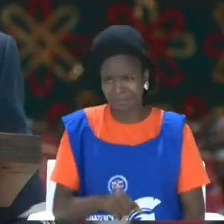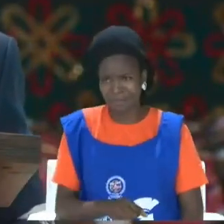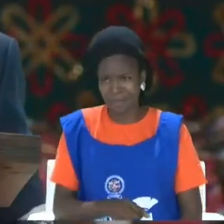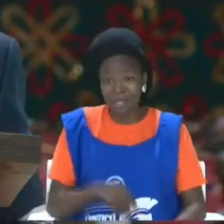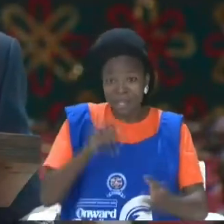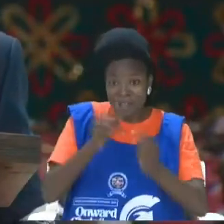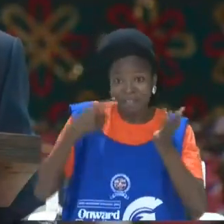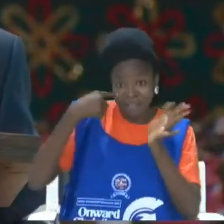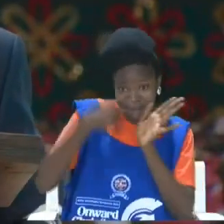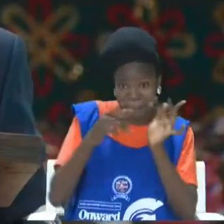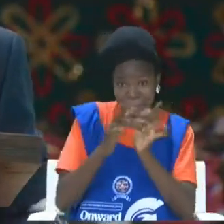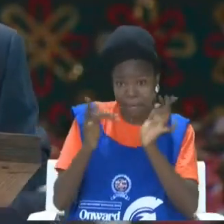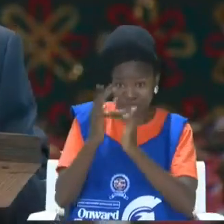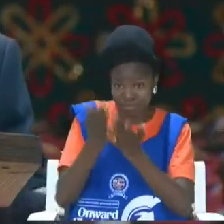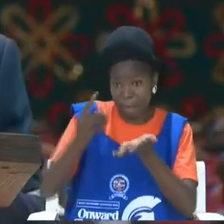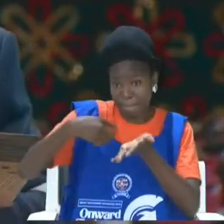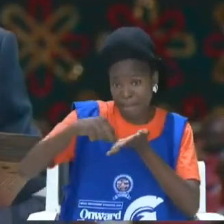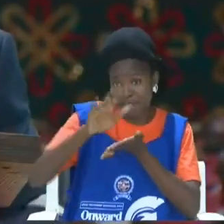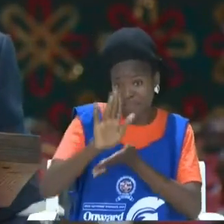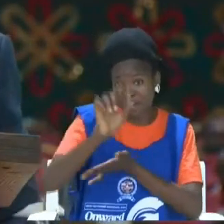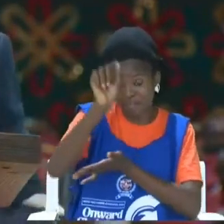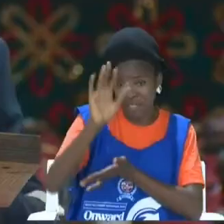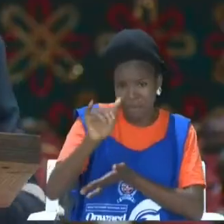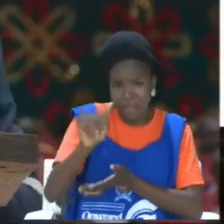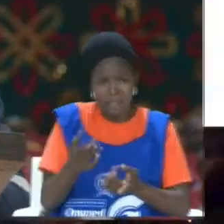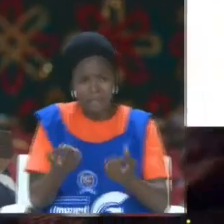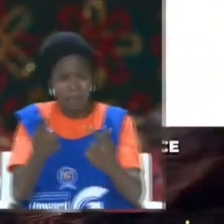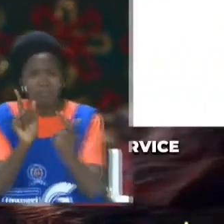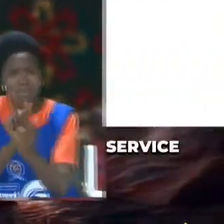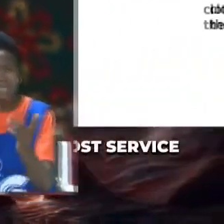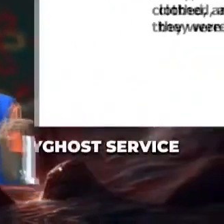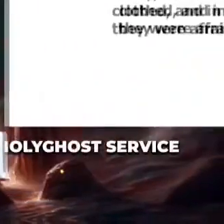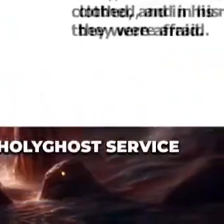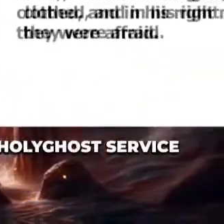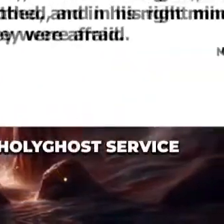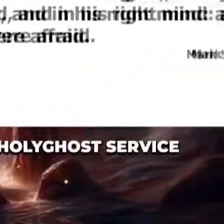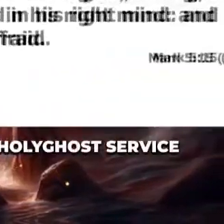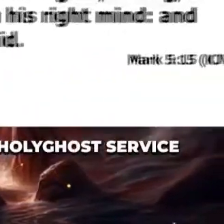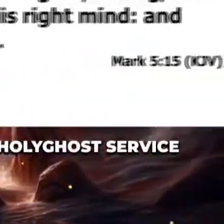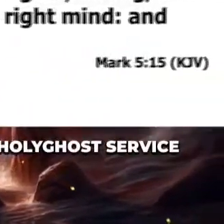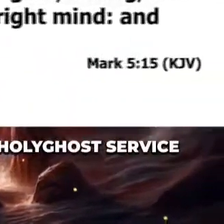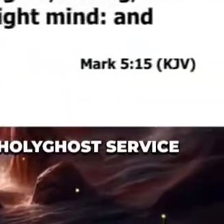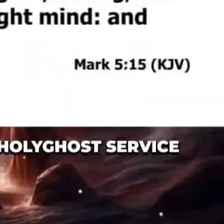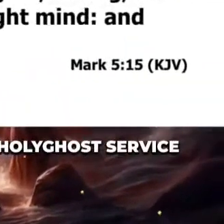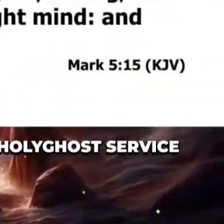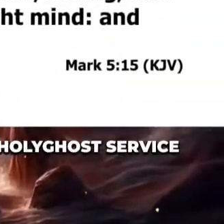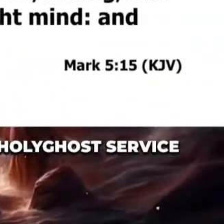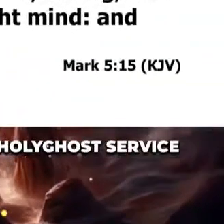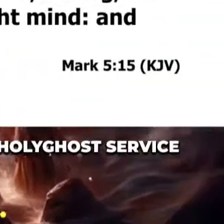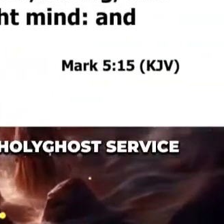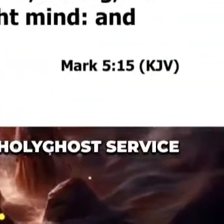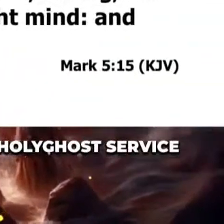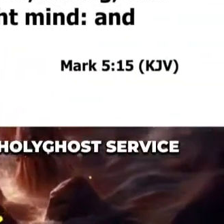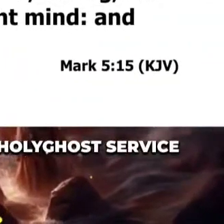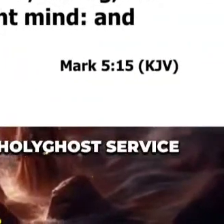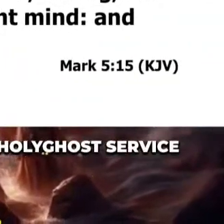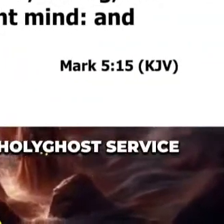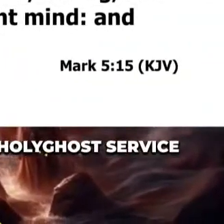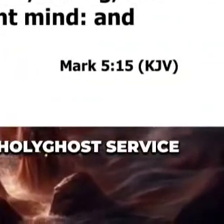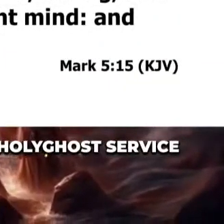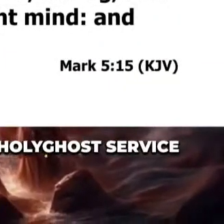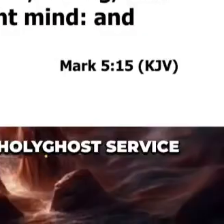Mark 5:15. Then they came to Jesus and saw the one who had been demon possessed and had had the